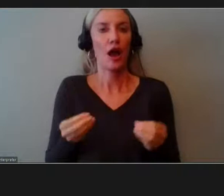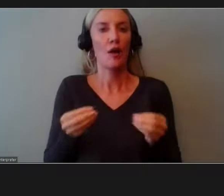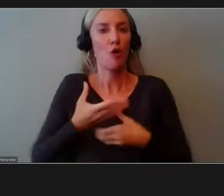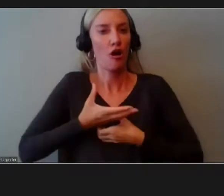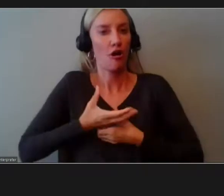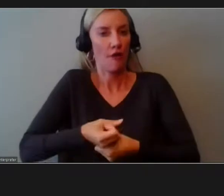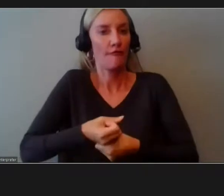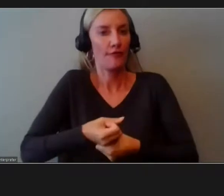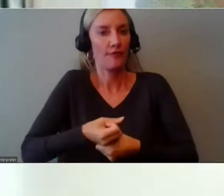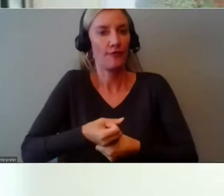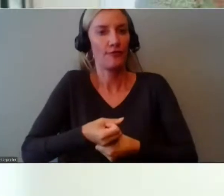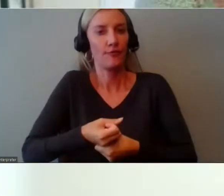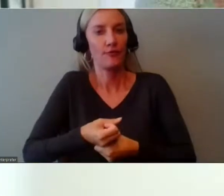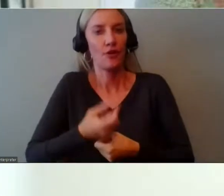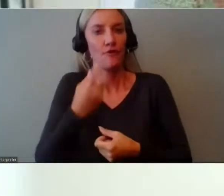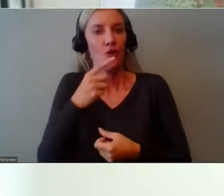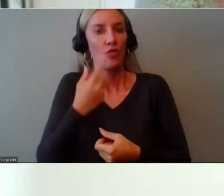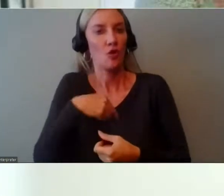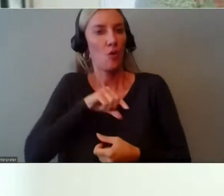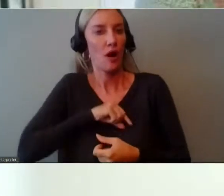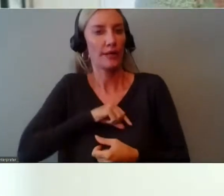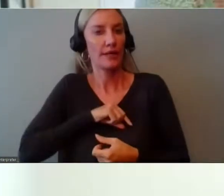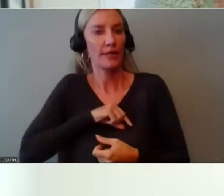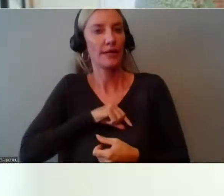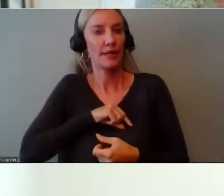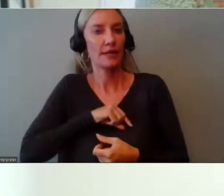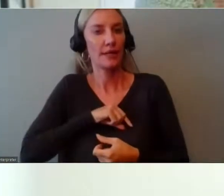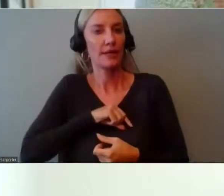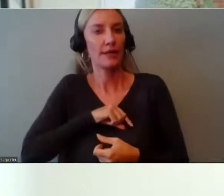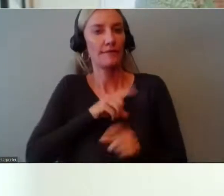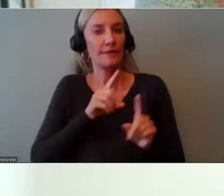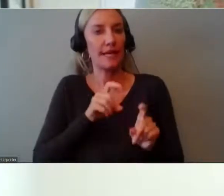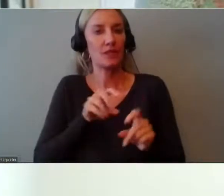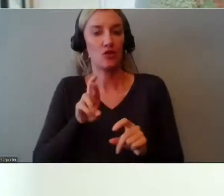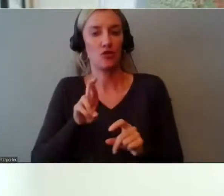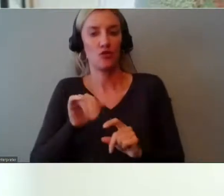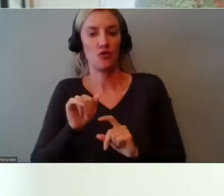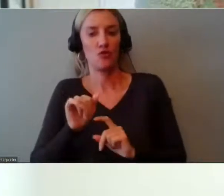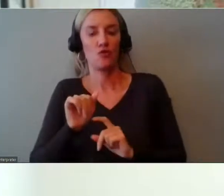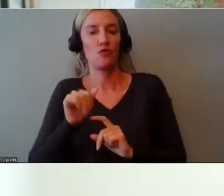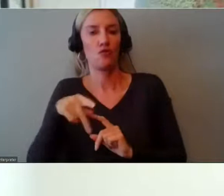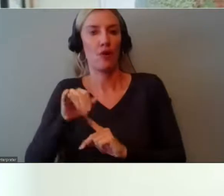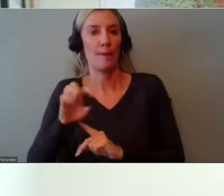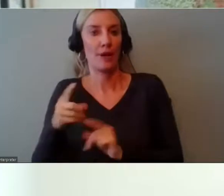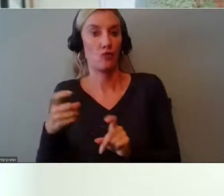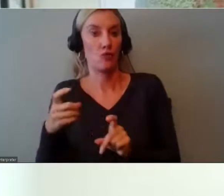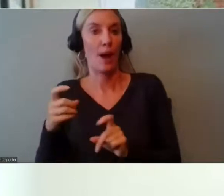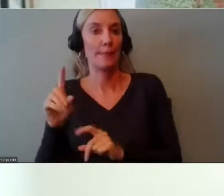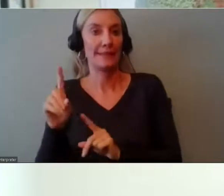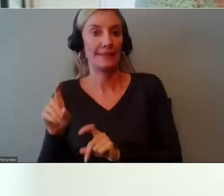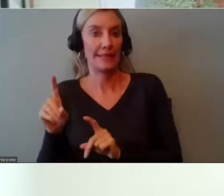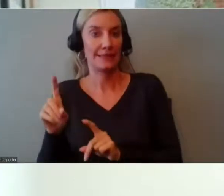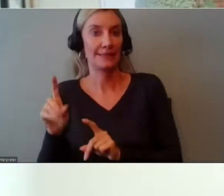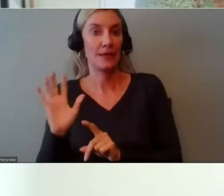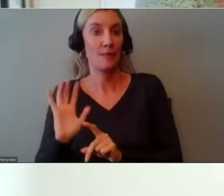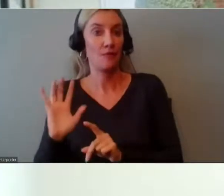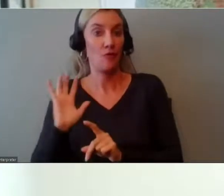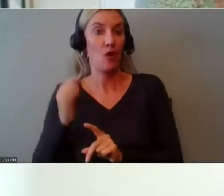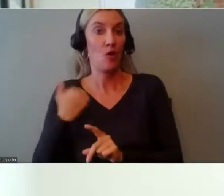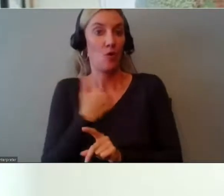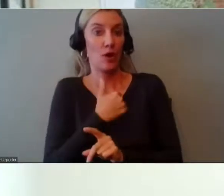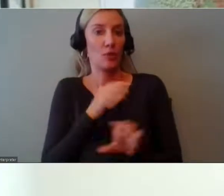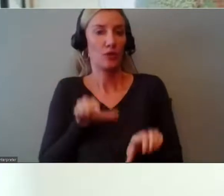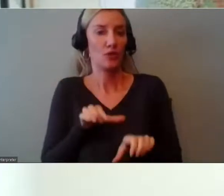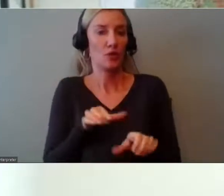the quality of the results we're getting from the rapid tests. So we used to do a lot more